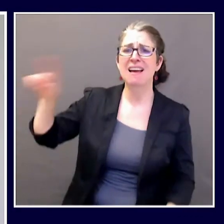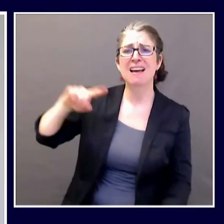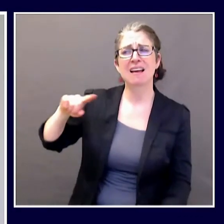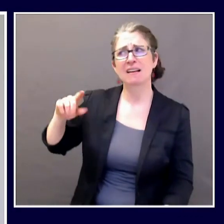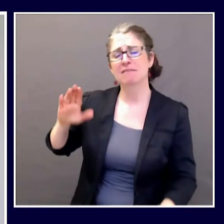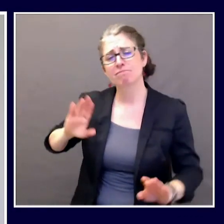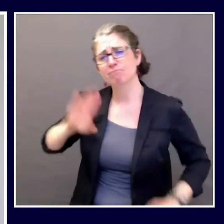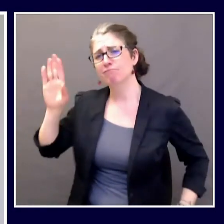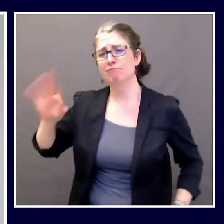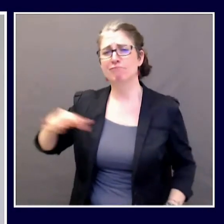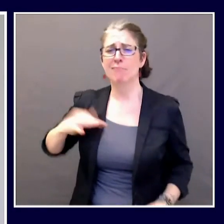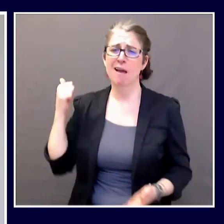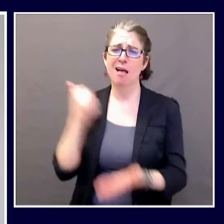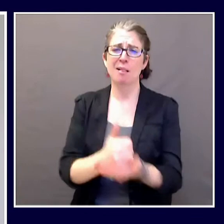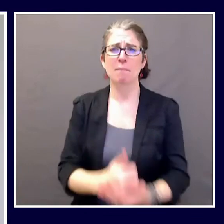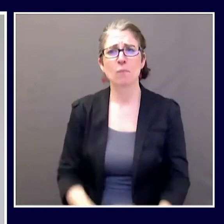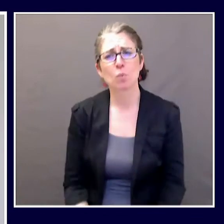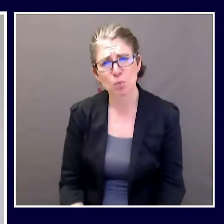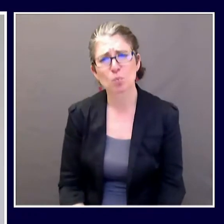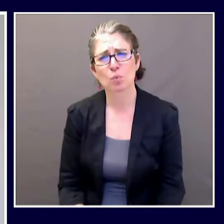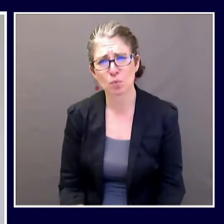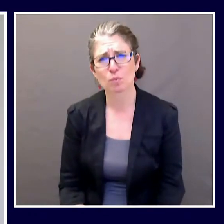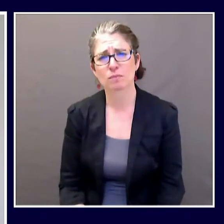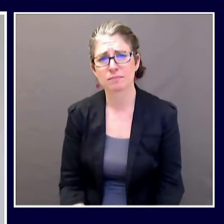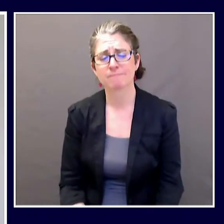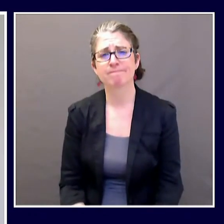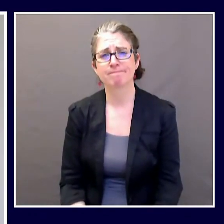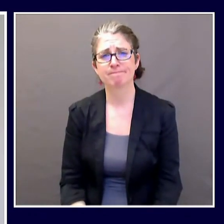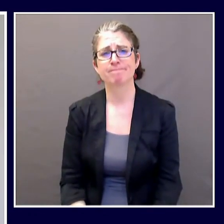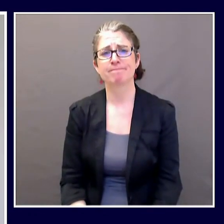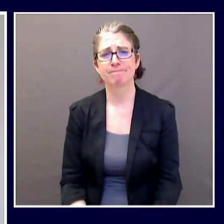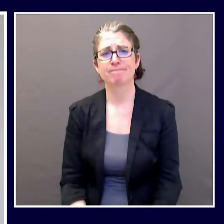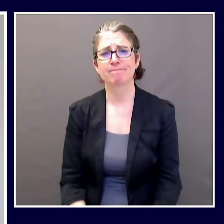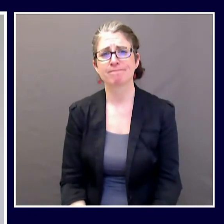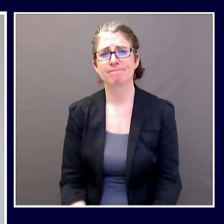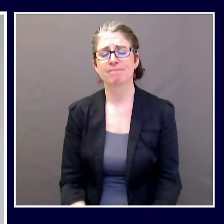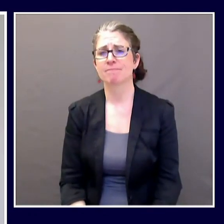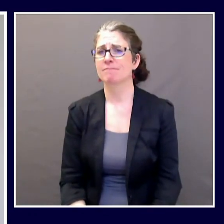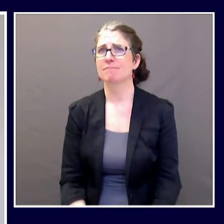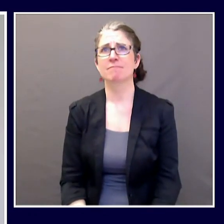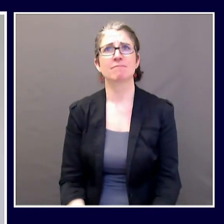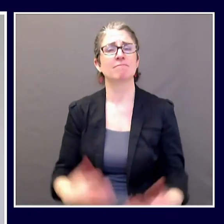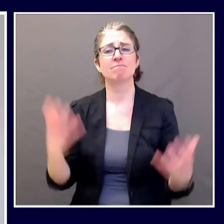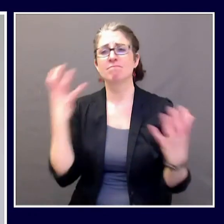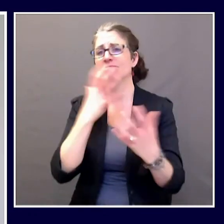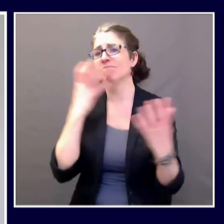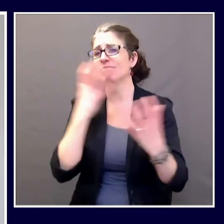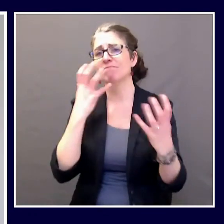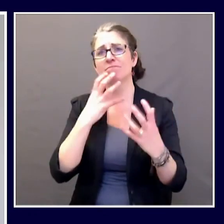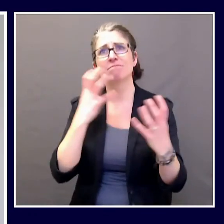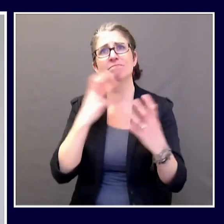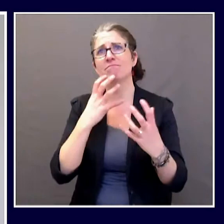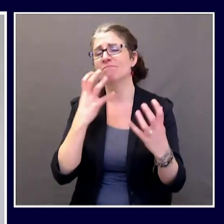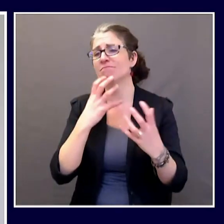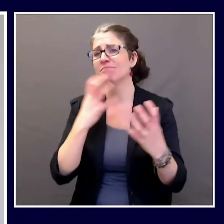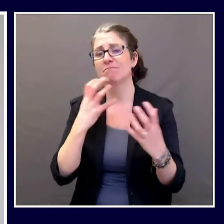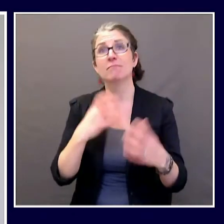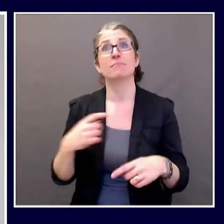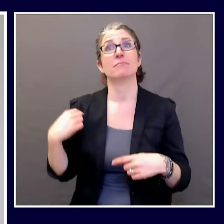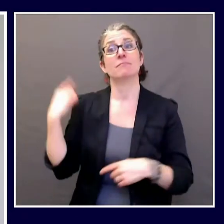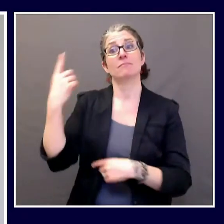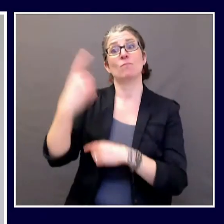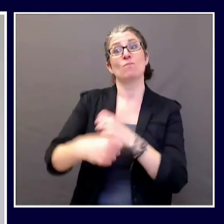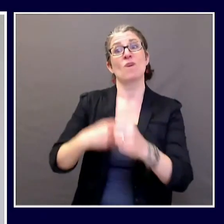But more than anything, what has been remarkable about the pandemic is how much all of us